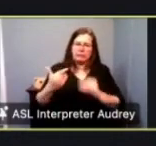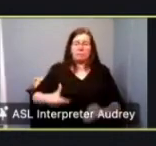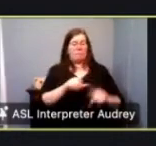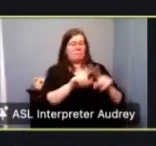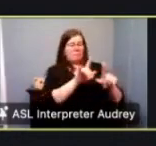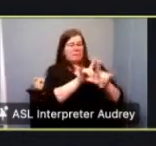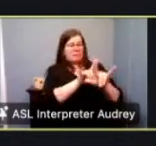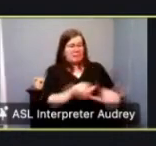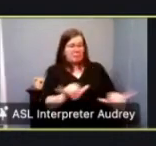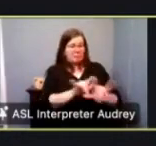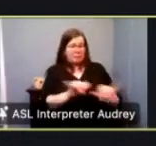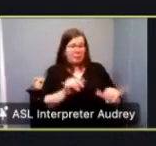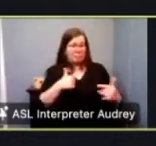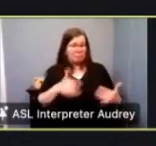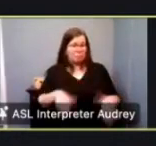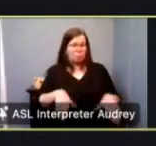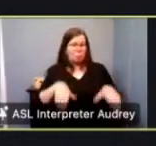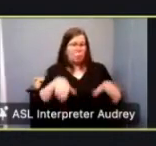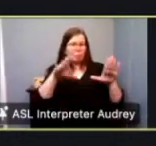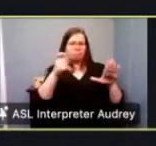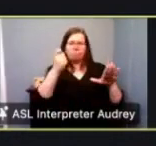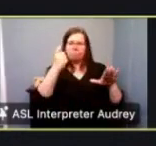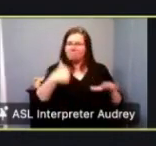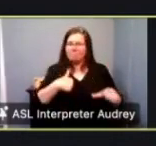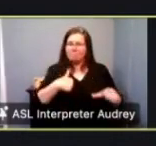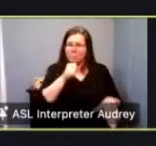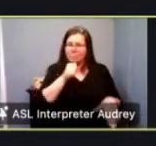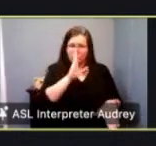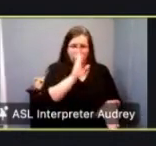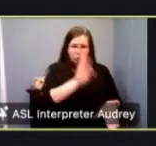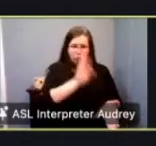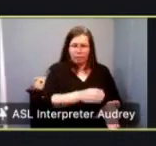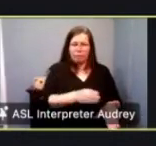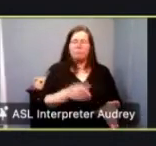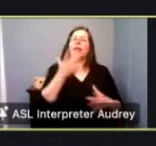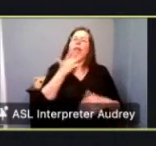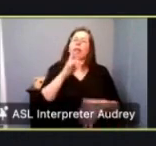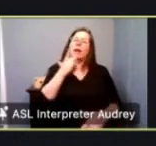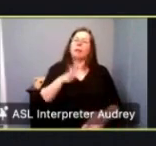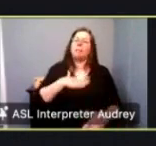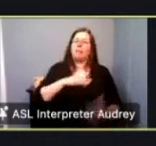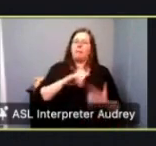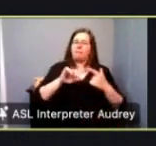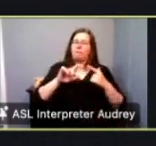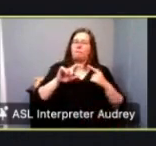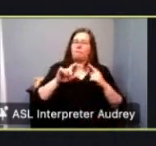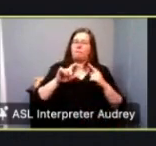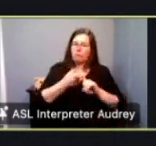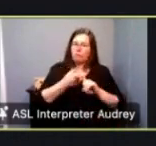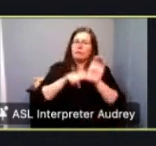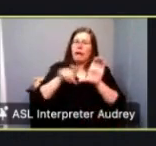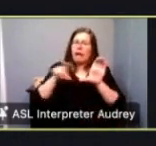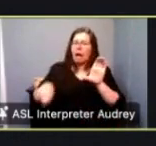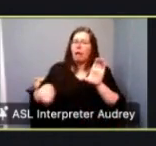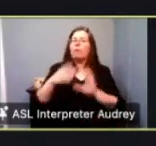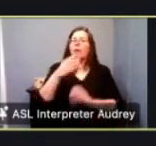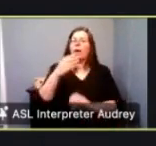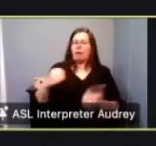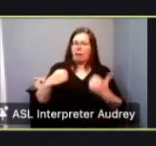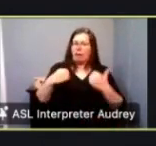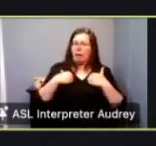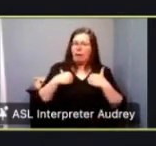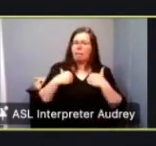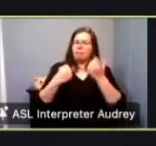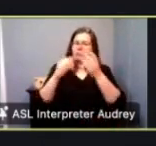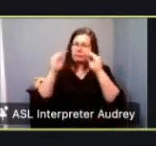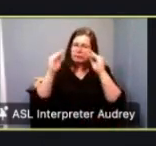going through adolescence, I started realizing that I wasn't straight. Luckily, I had some out friends, supportive teachers, and an active gay-straight alliance